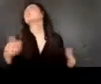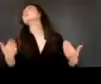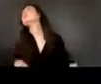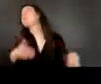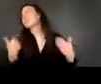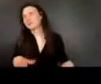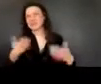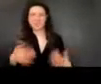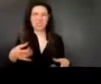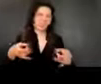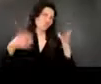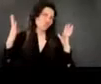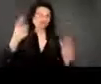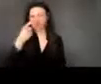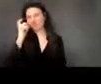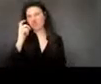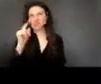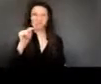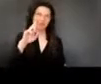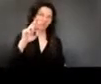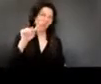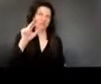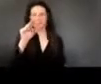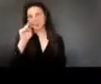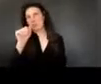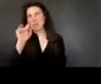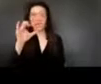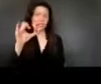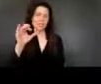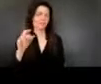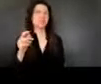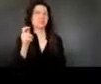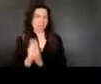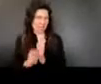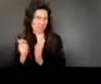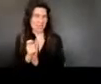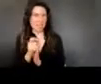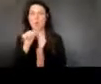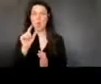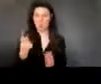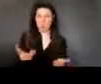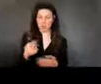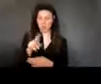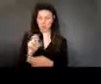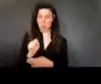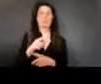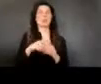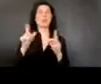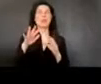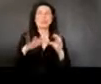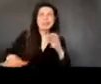you look at just universally, even outside of the United States, just joblessness,